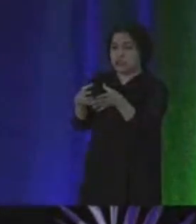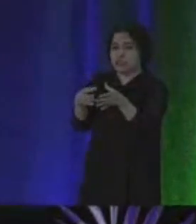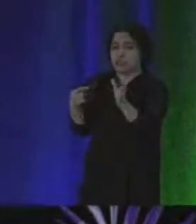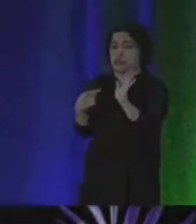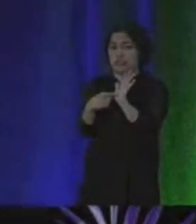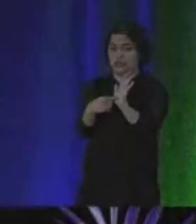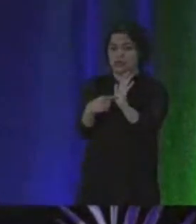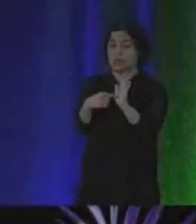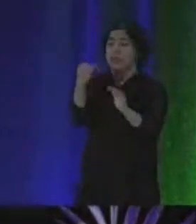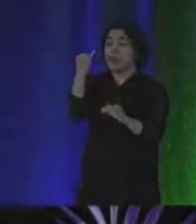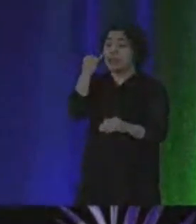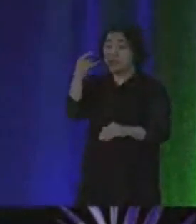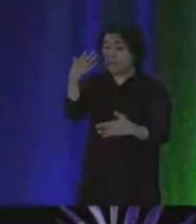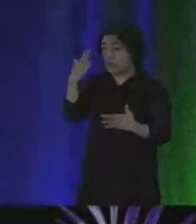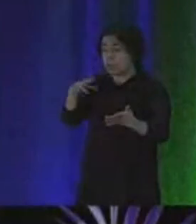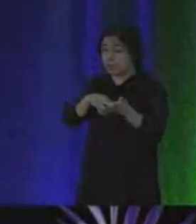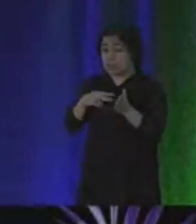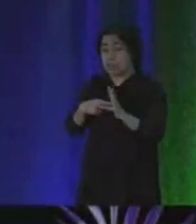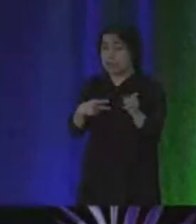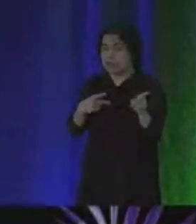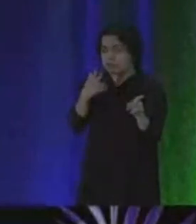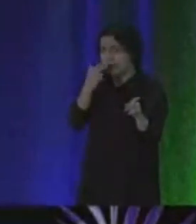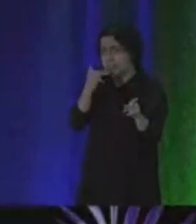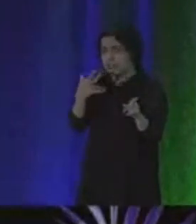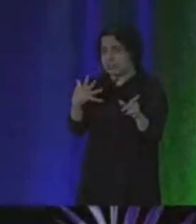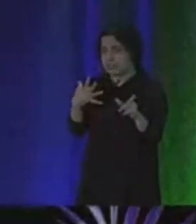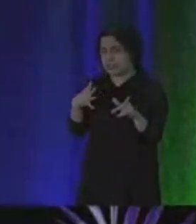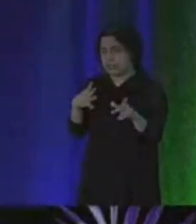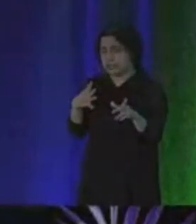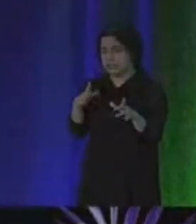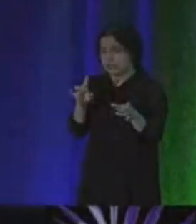this is actually the funniest shit in the entire world. So